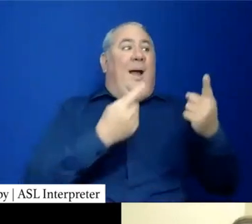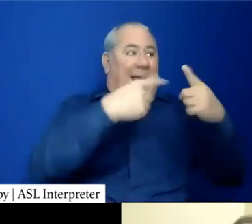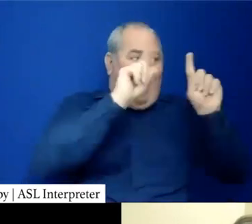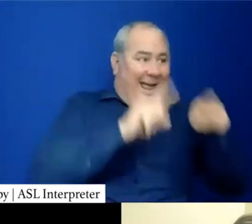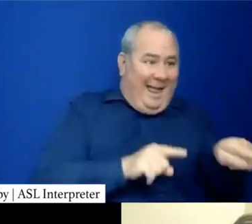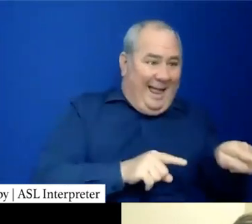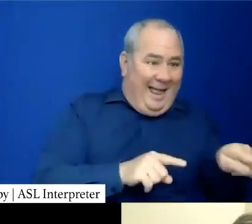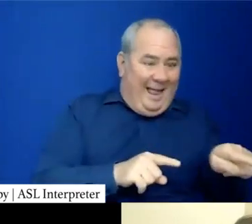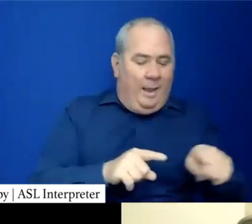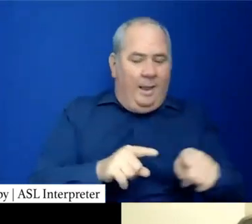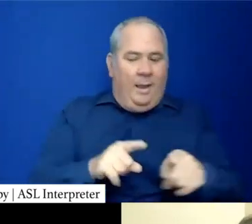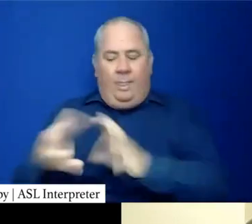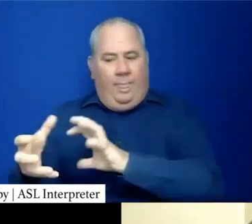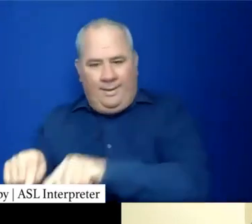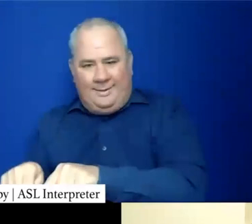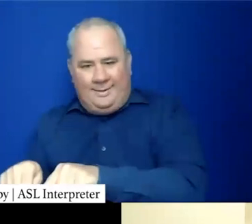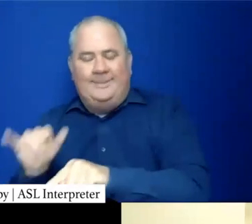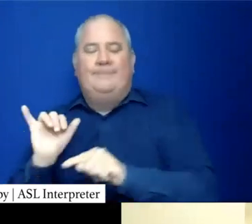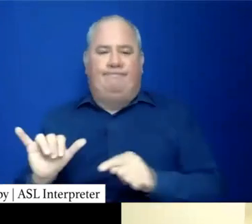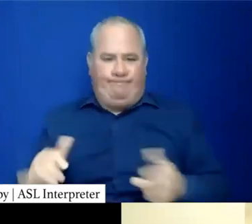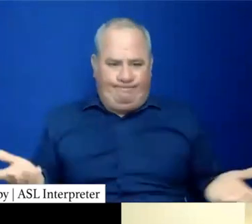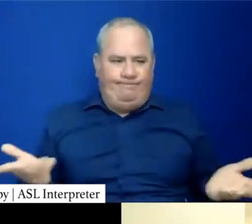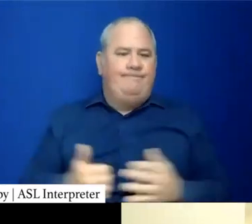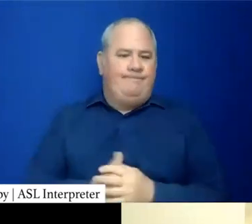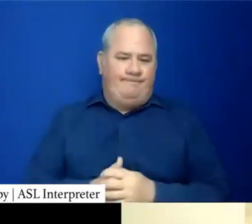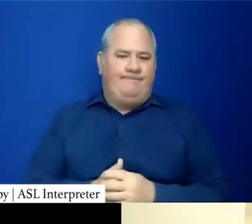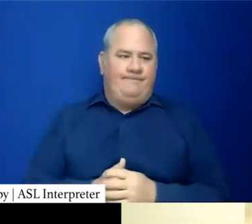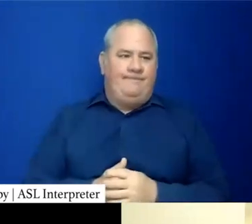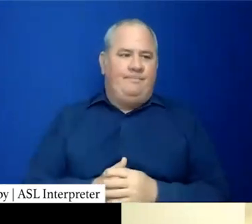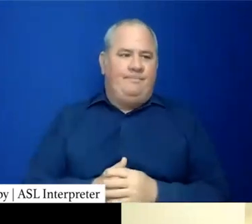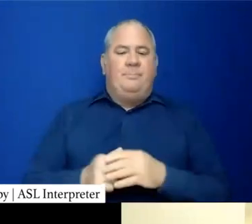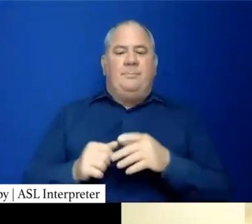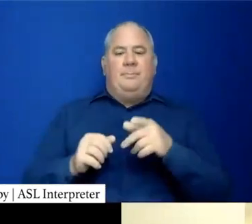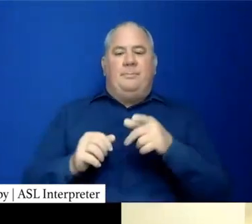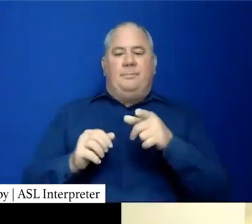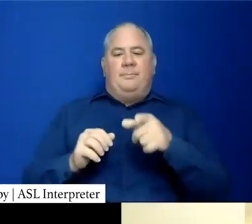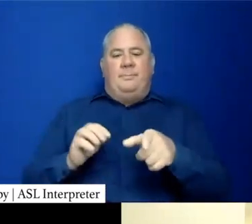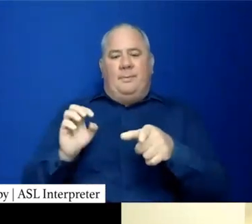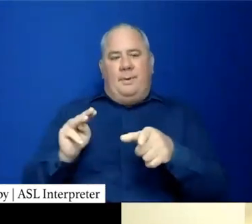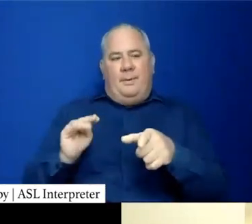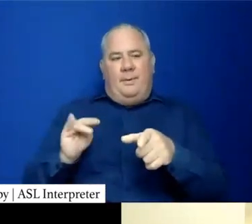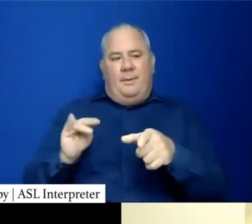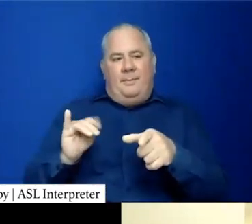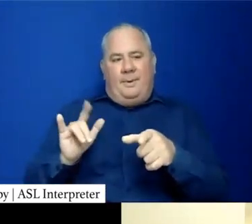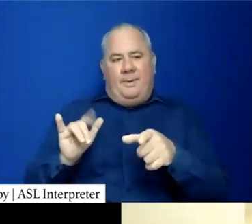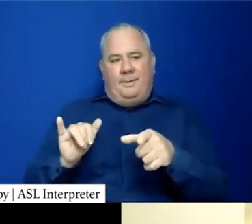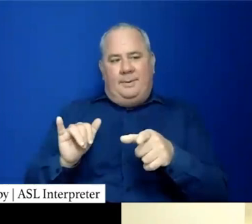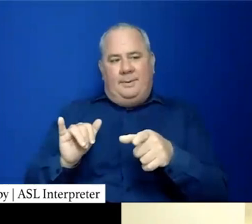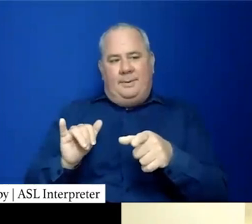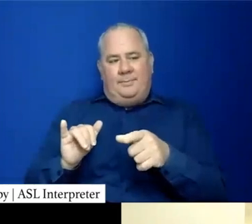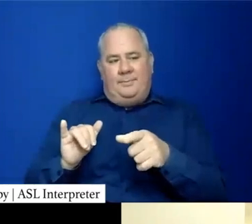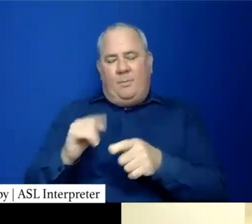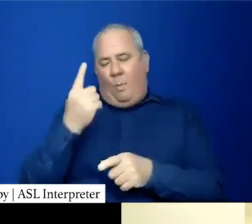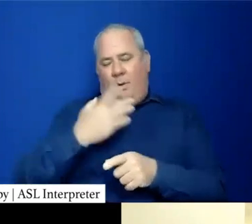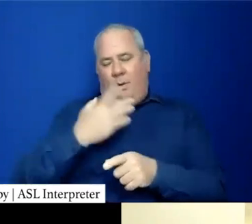sideswiped by another one. And I think that's a good point, because what I often find between the calling is, yeah, the